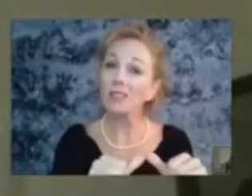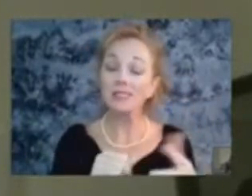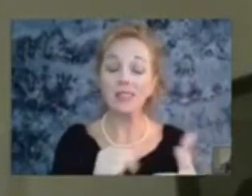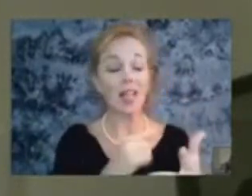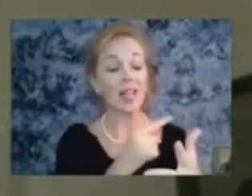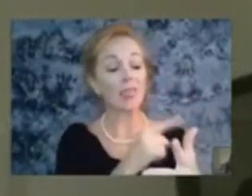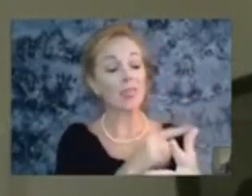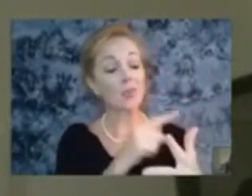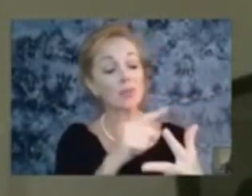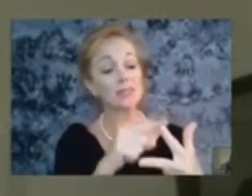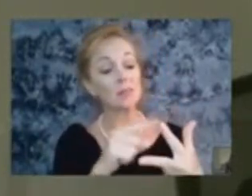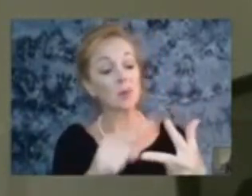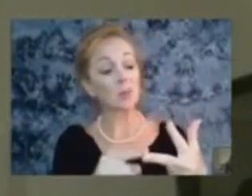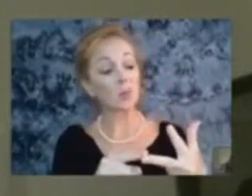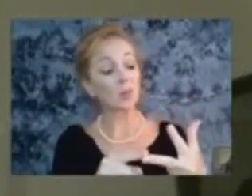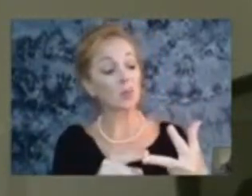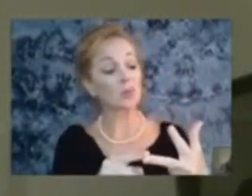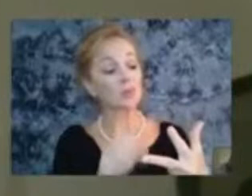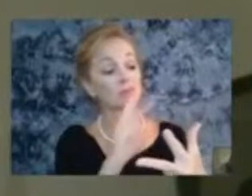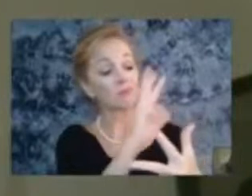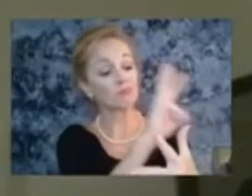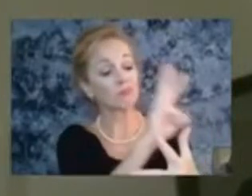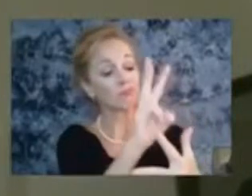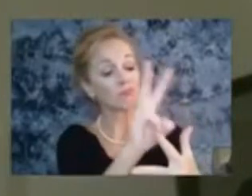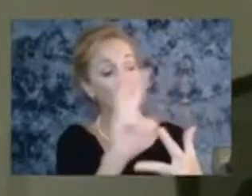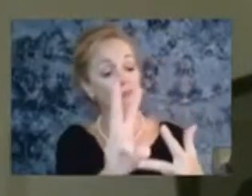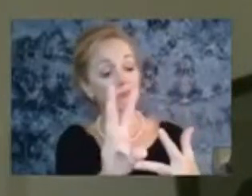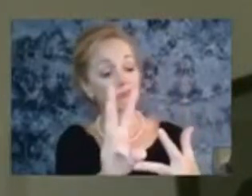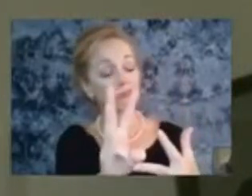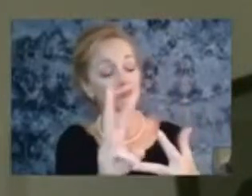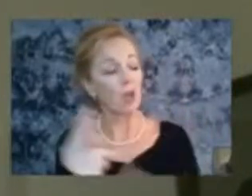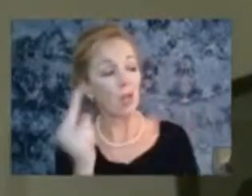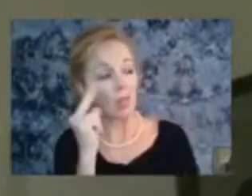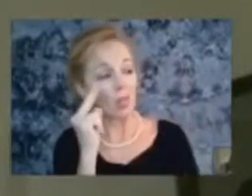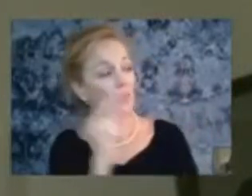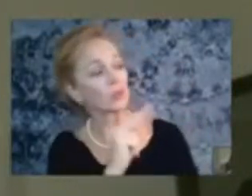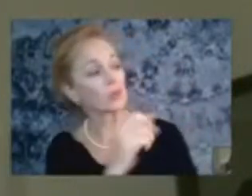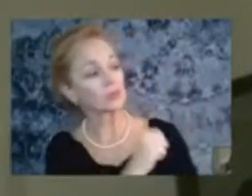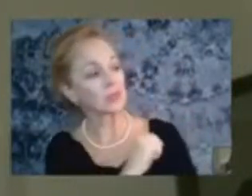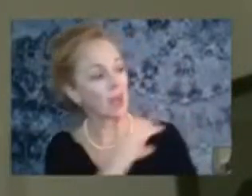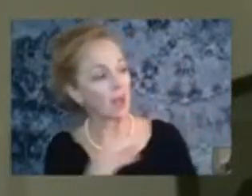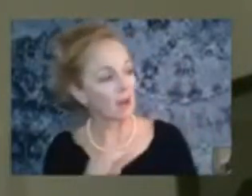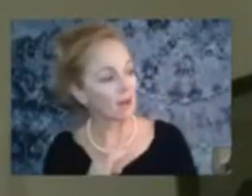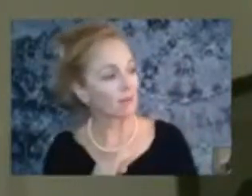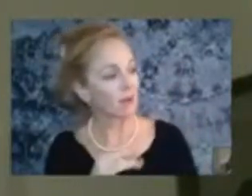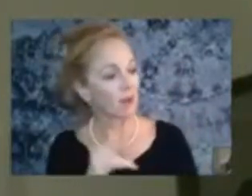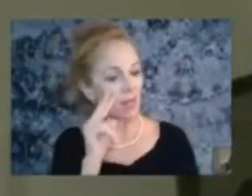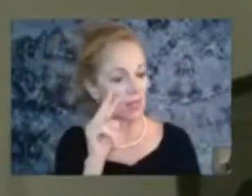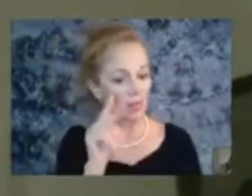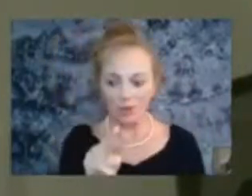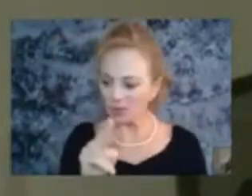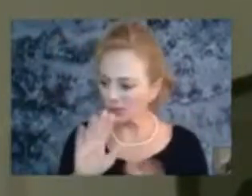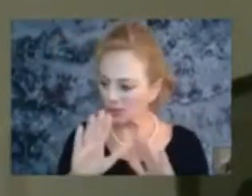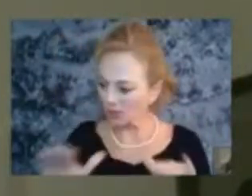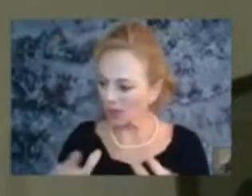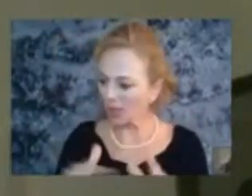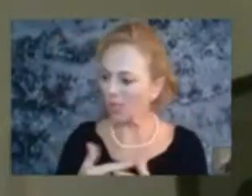around and look to our staff, look to our kids and say, do these 3 W's,